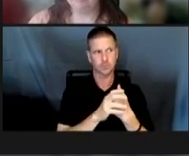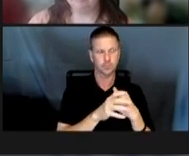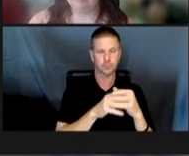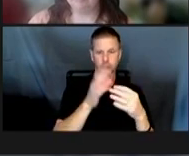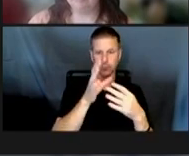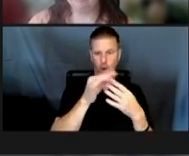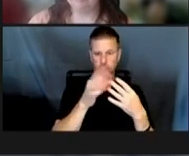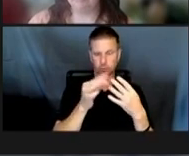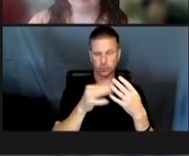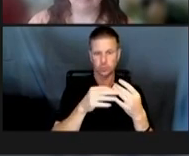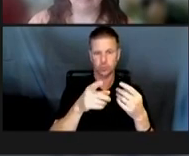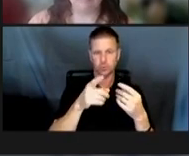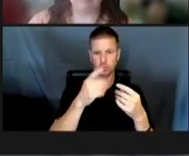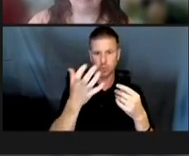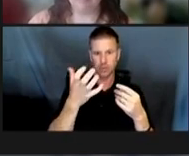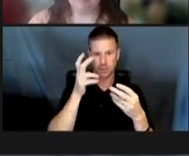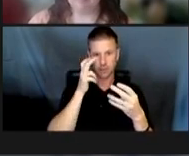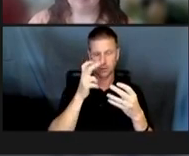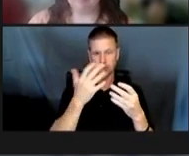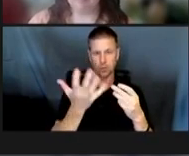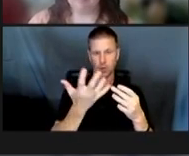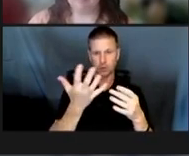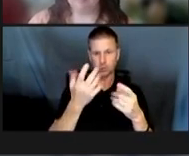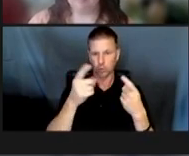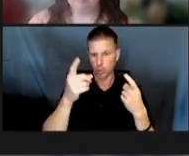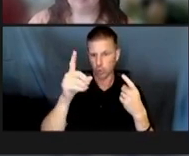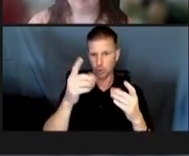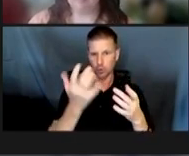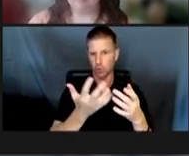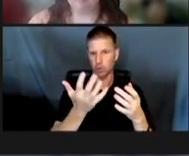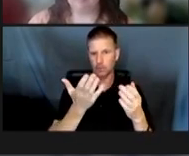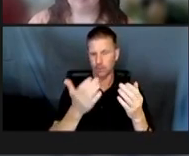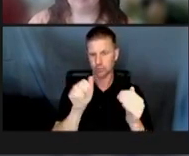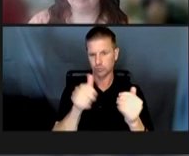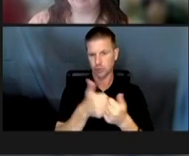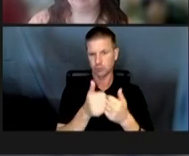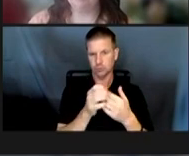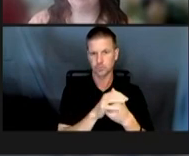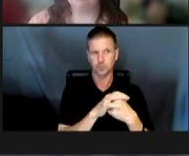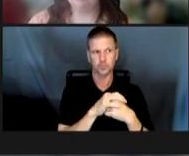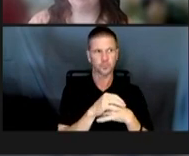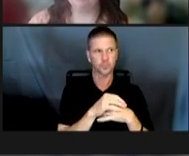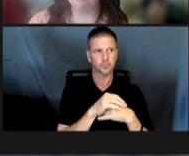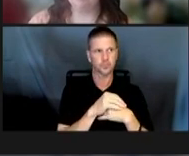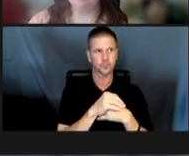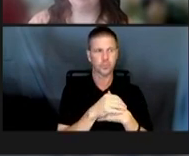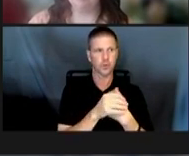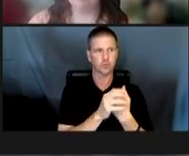and we'd love to hear, you know, what's working well, what might be challenging.